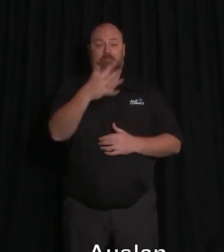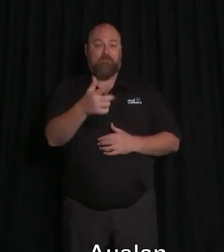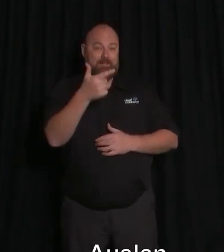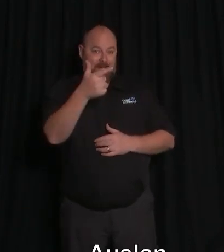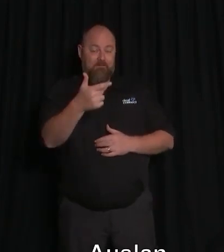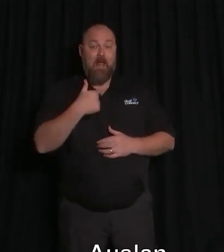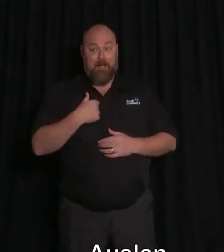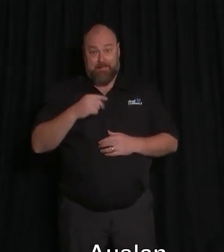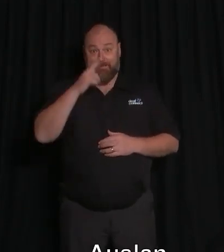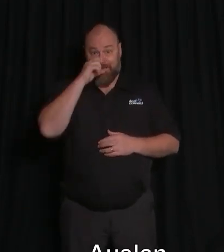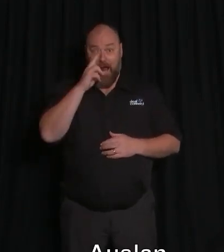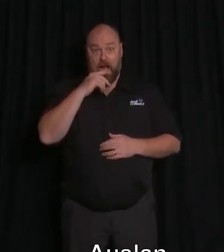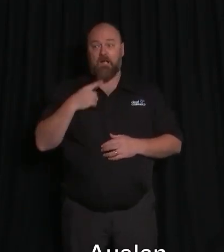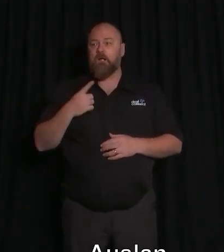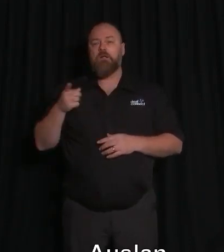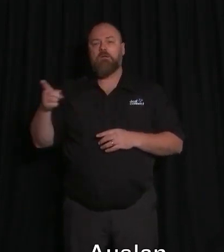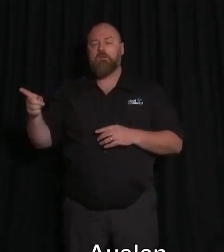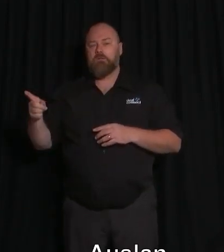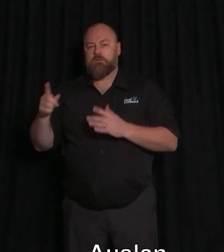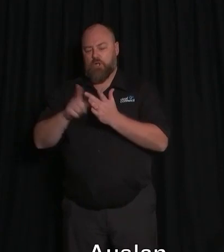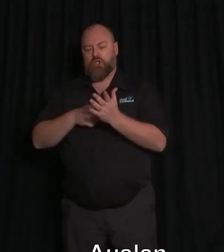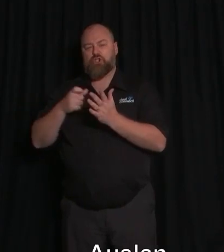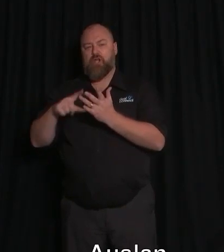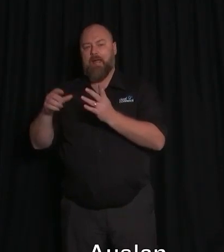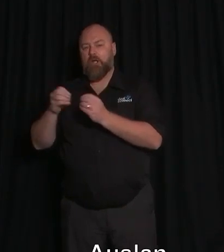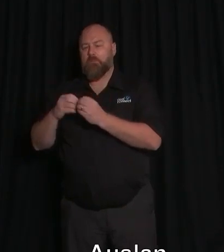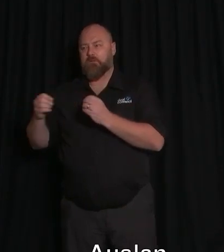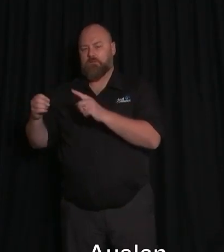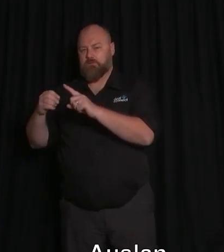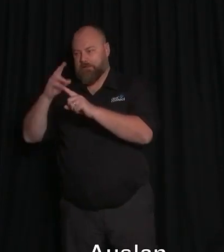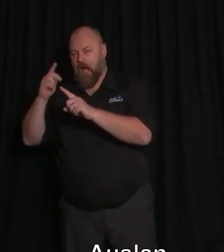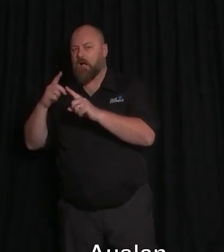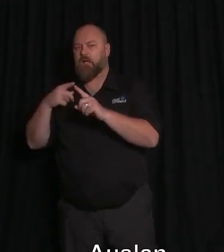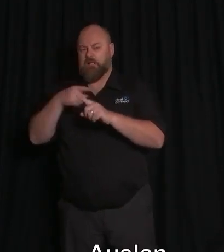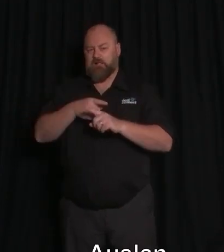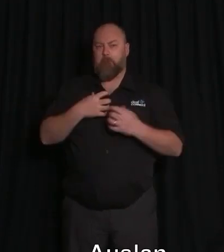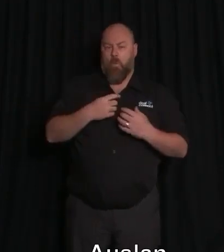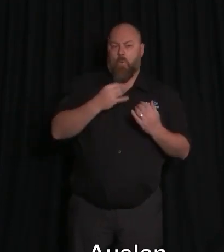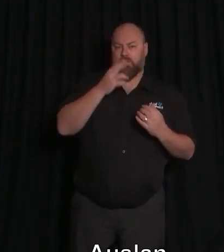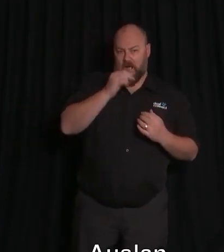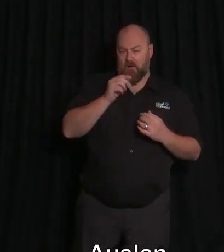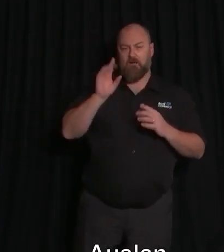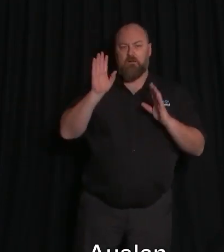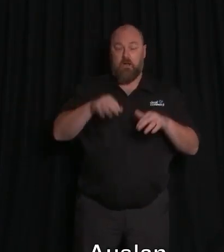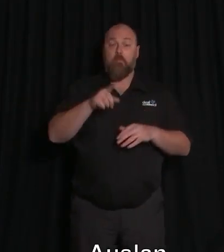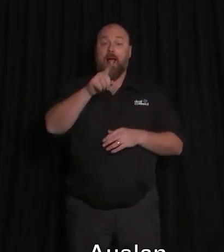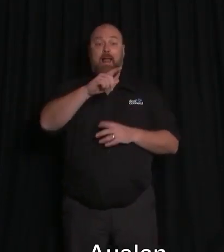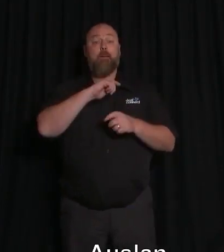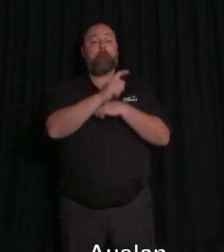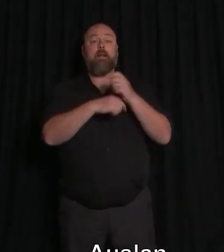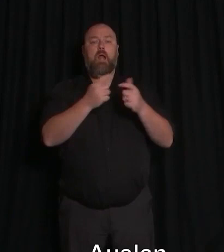man, younger than Jacob is now, in his 20s, he became a leader in a township south